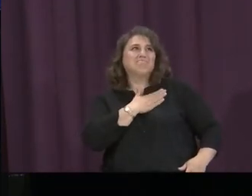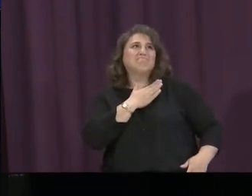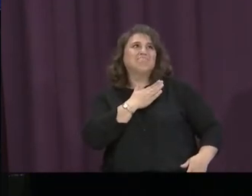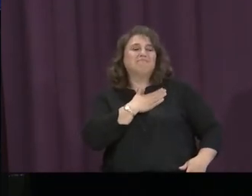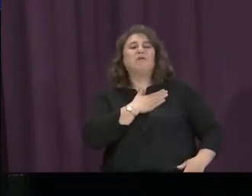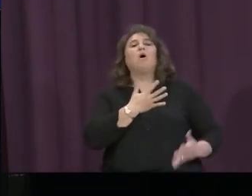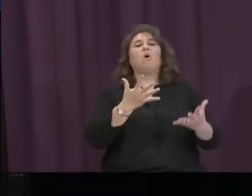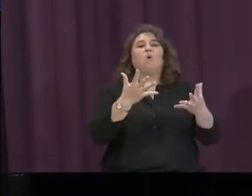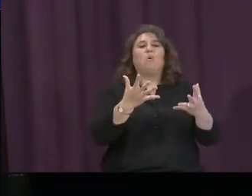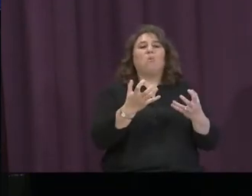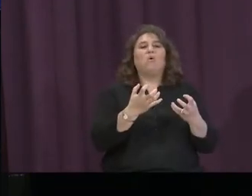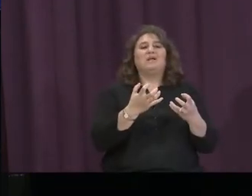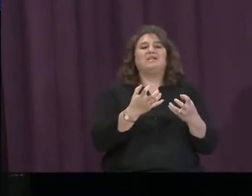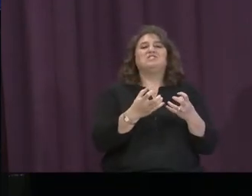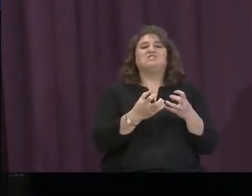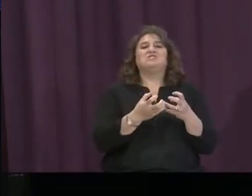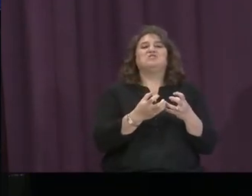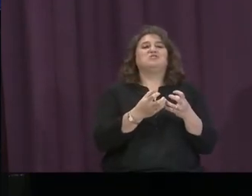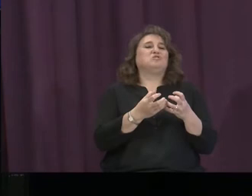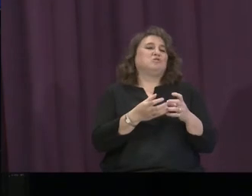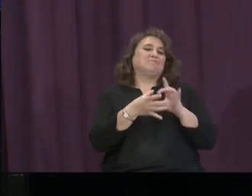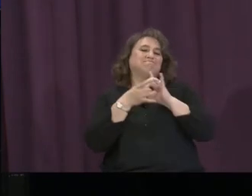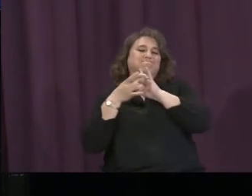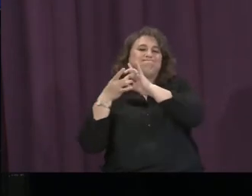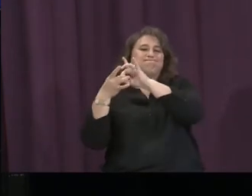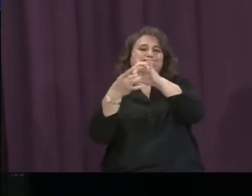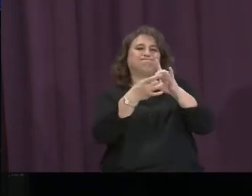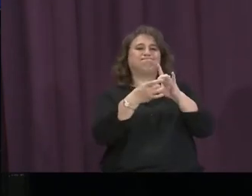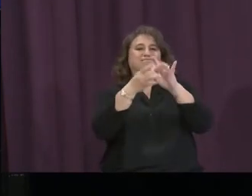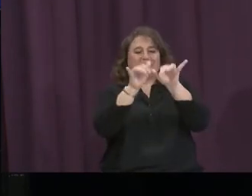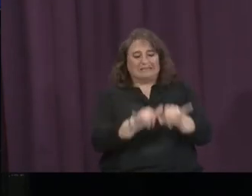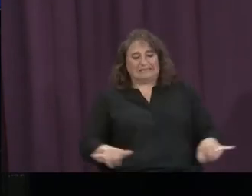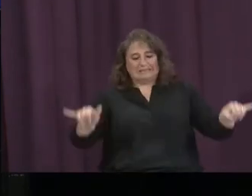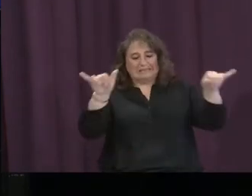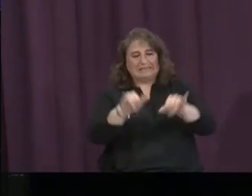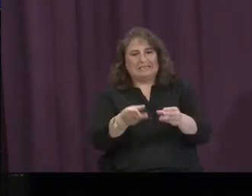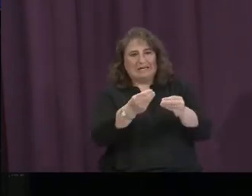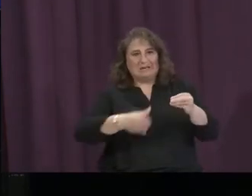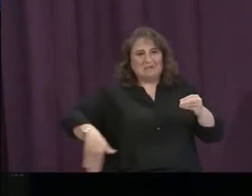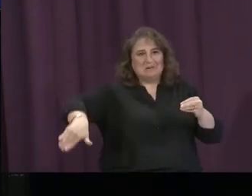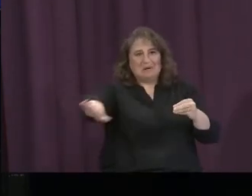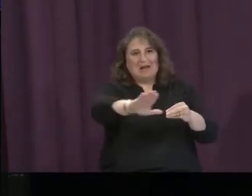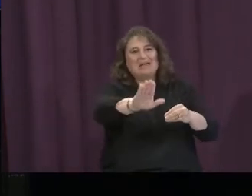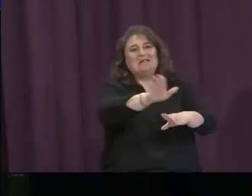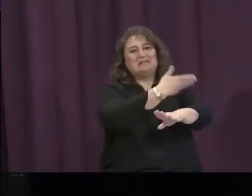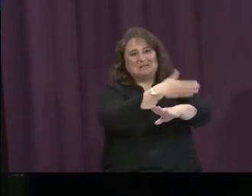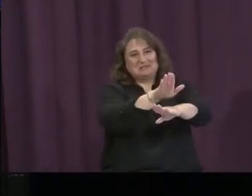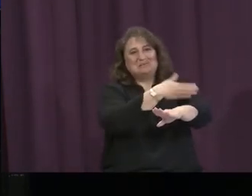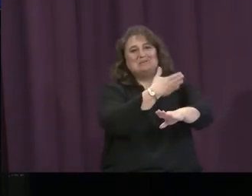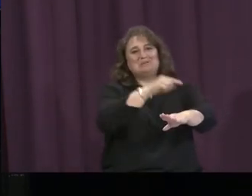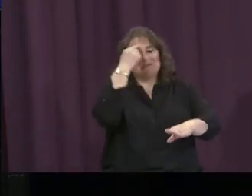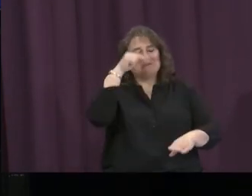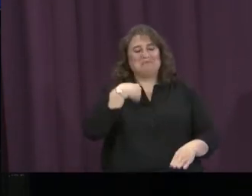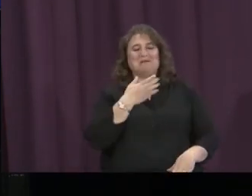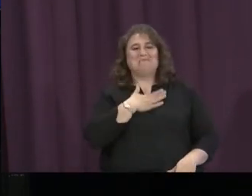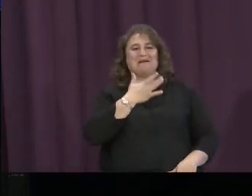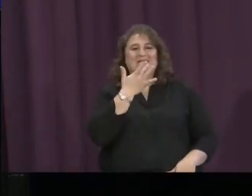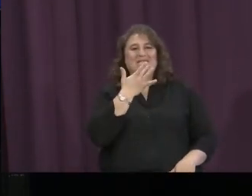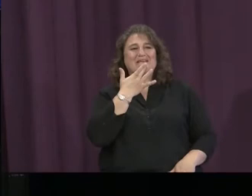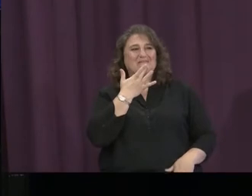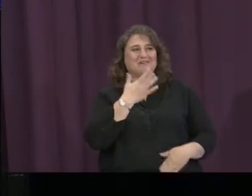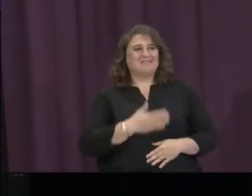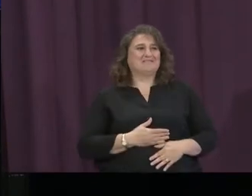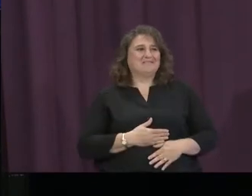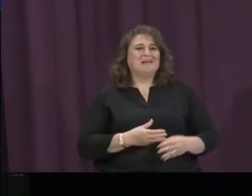together on a common ground. So I love common ground, and that is music. So it's been my favorite thing. We all